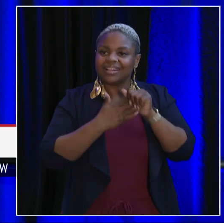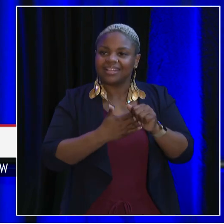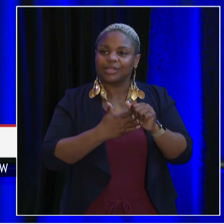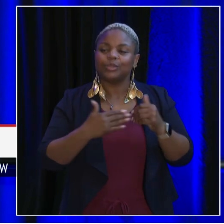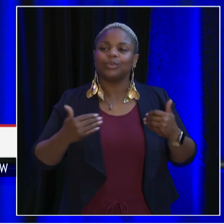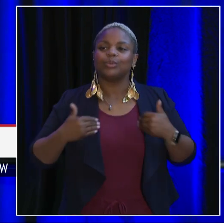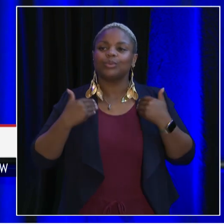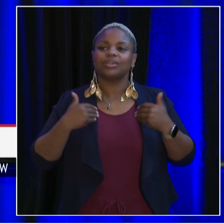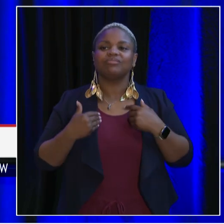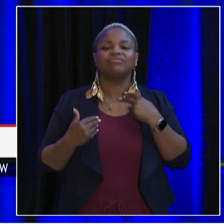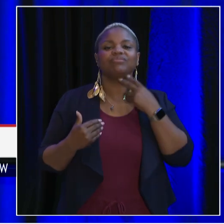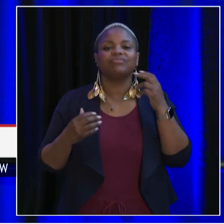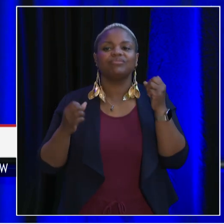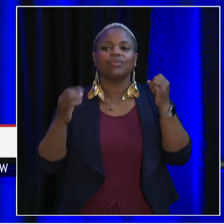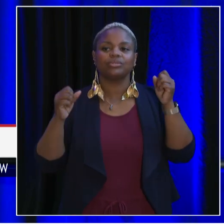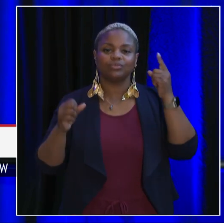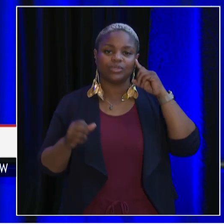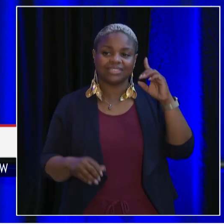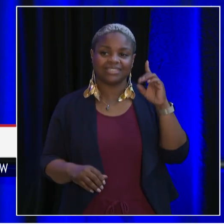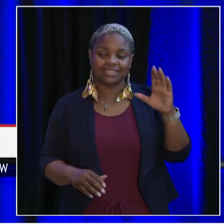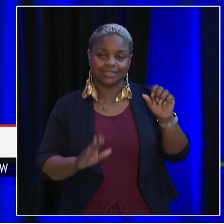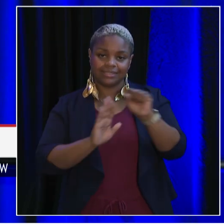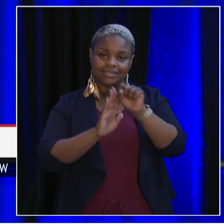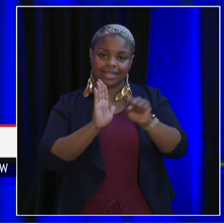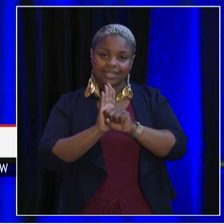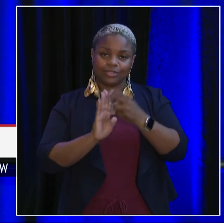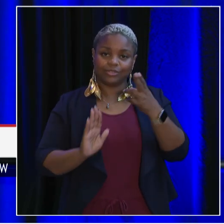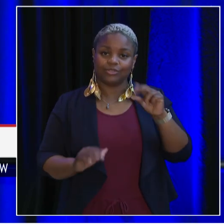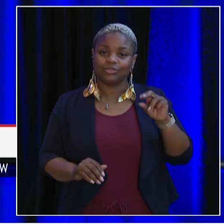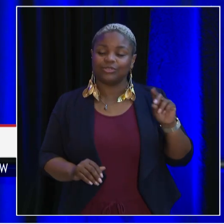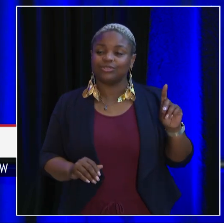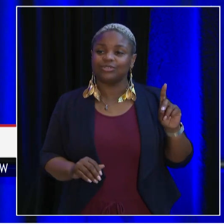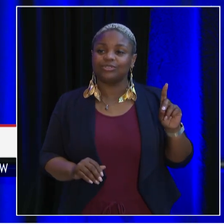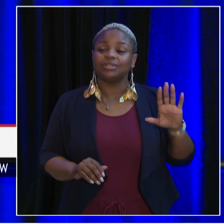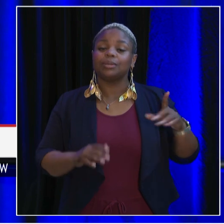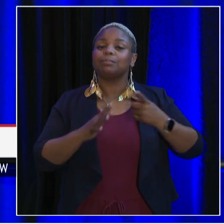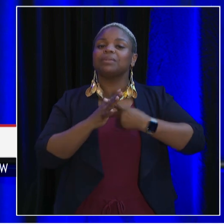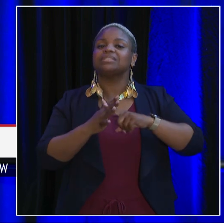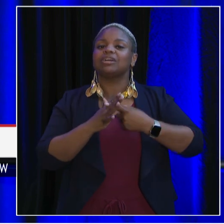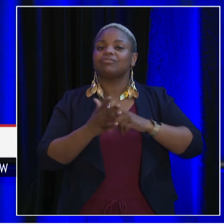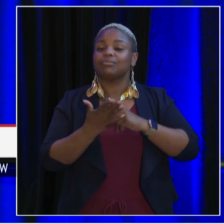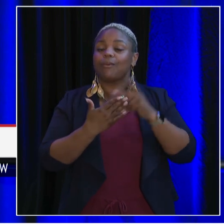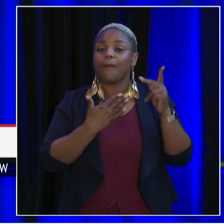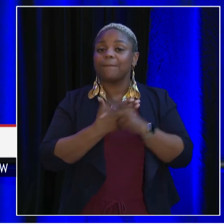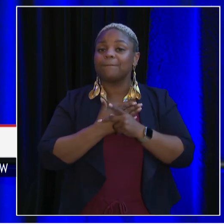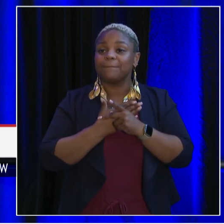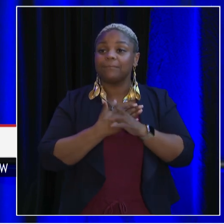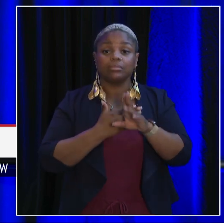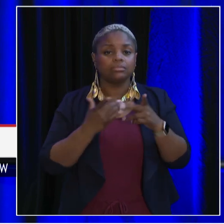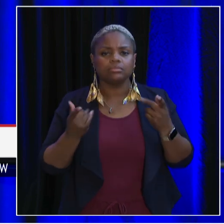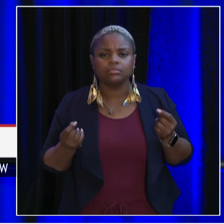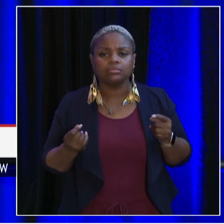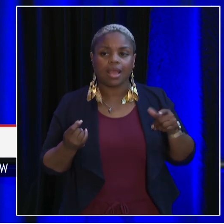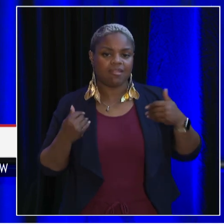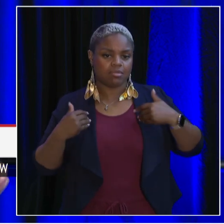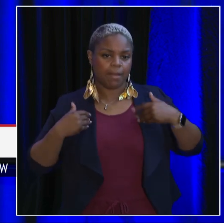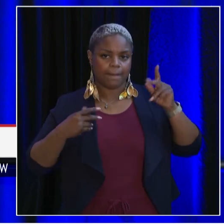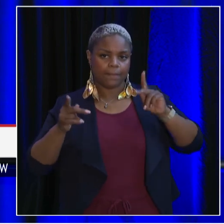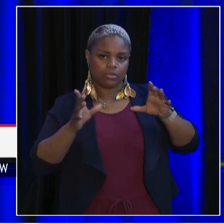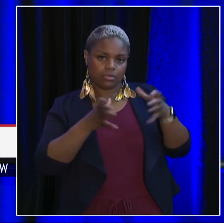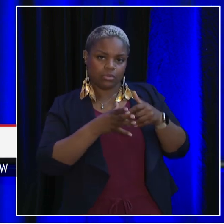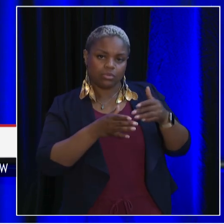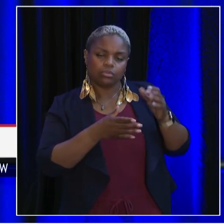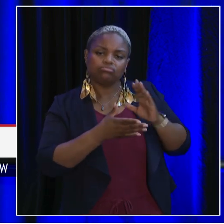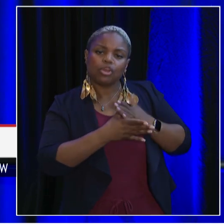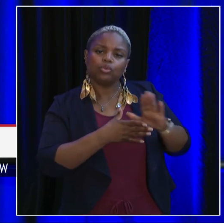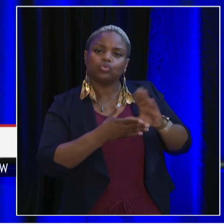Statehood initiative that will provide DC youth with an opportunity to share their powerful stories in their own voices.